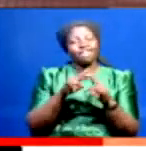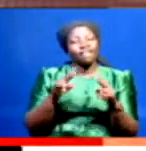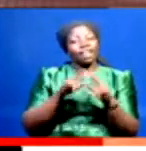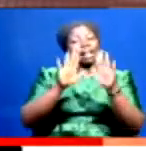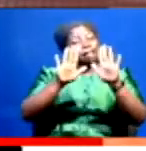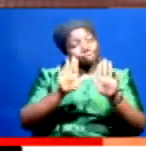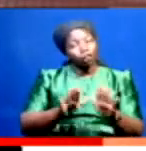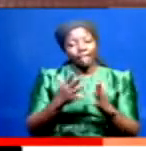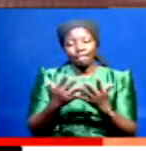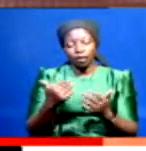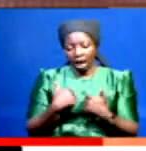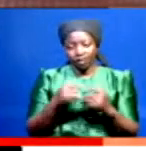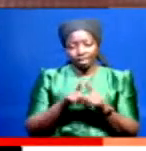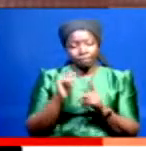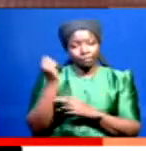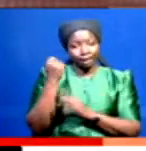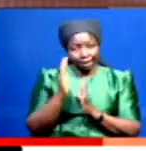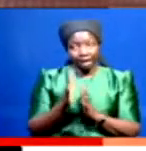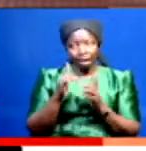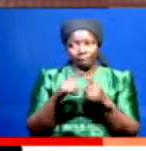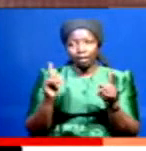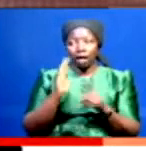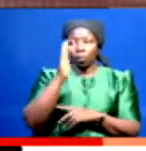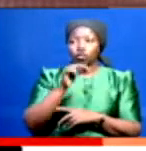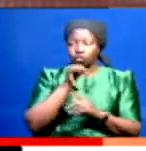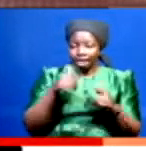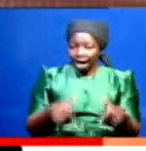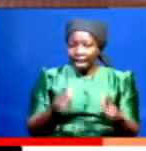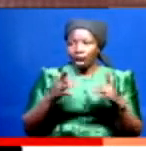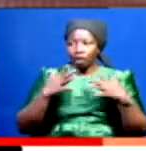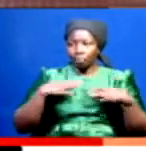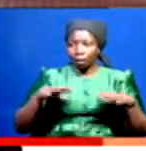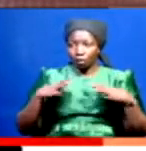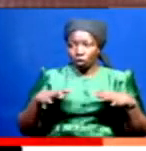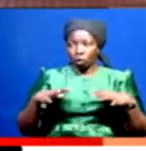as Kenyans. Mm. But we won't allow people, you know,